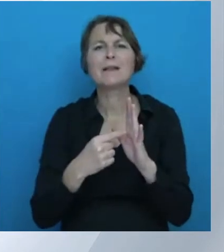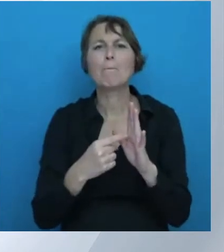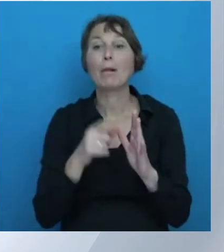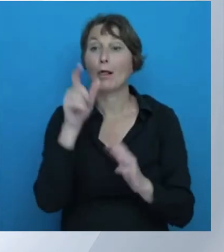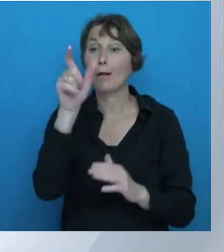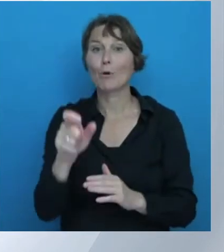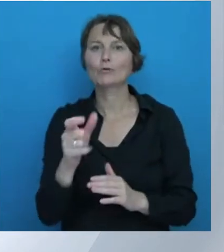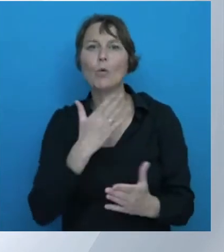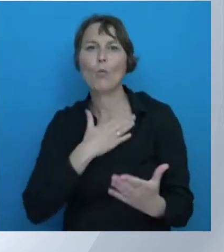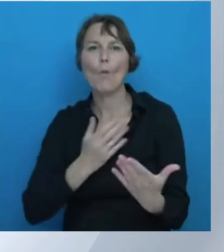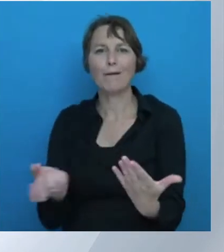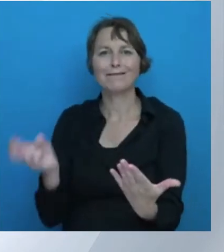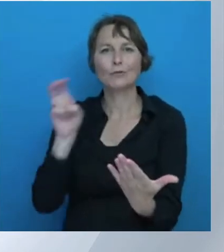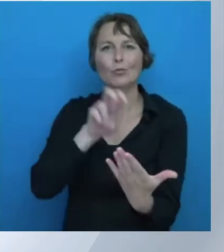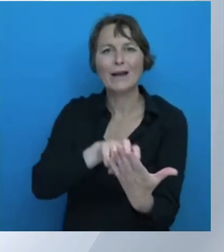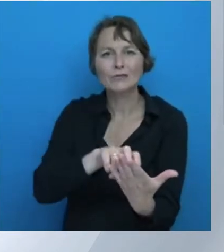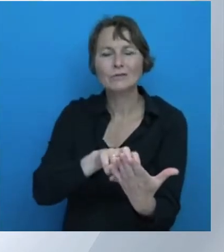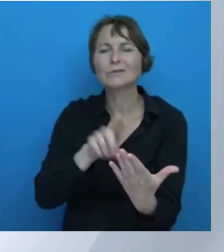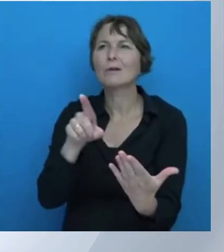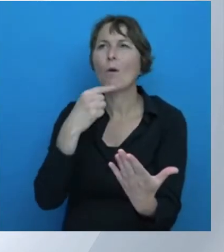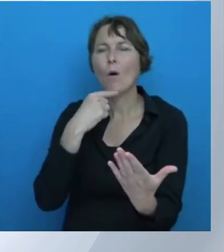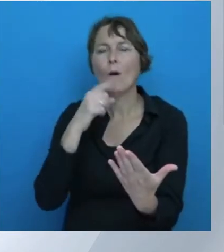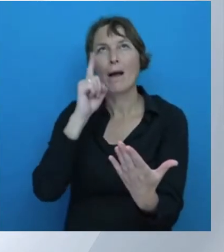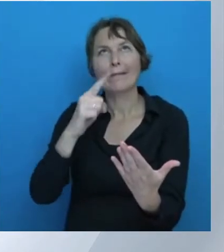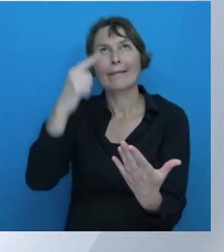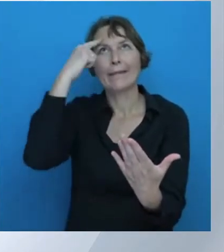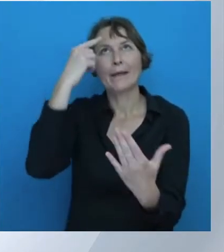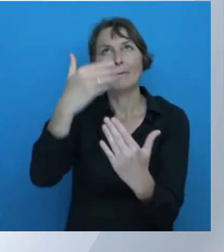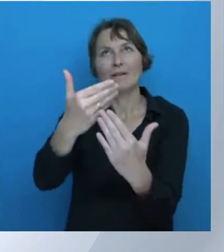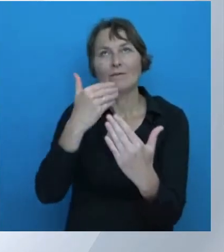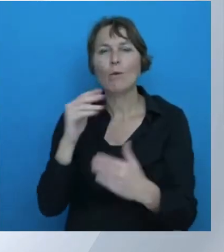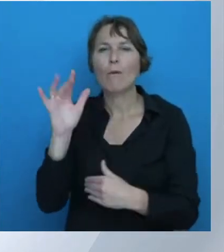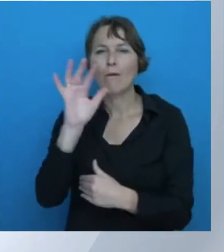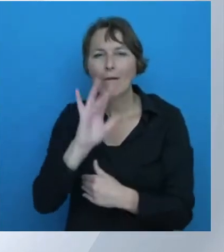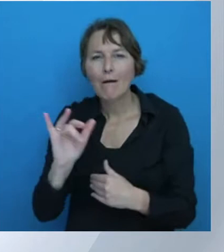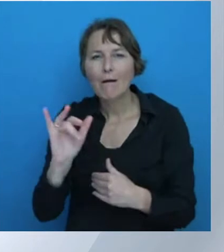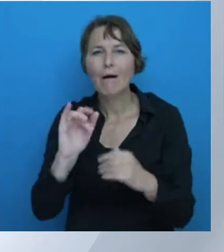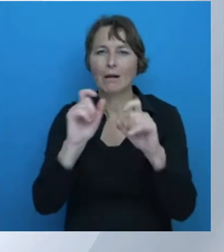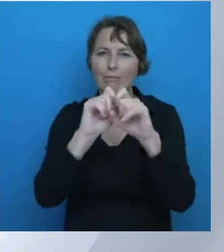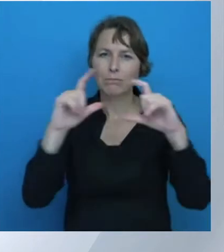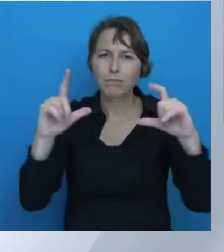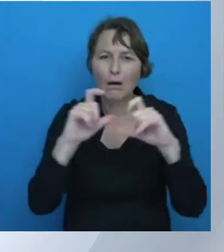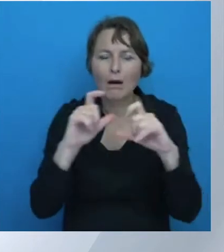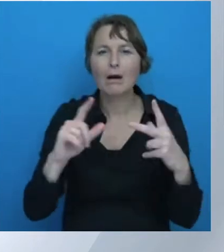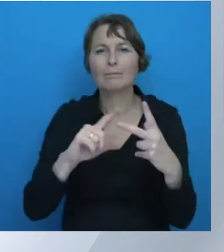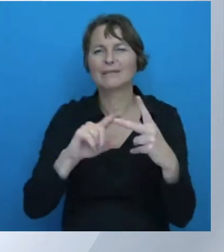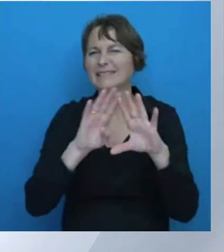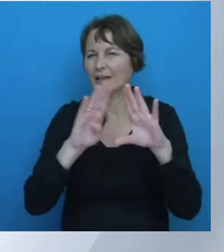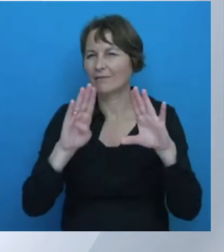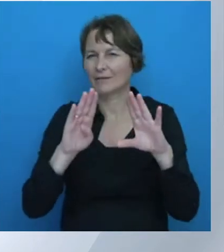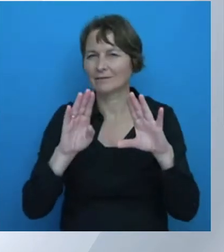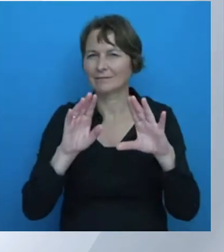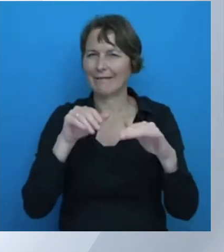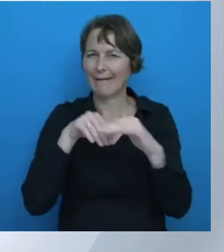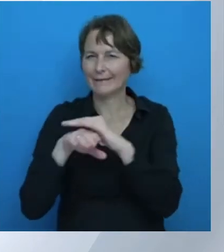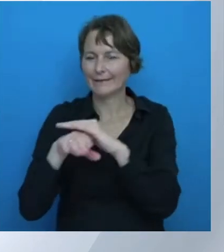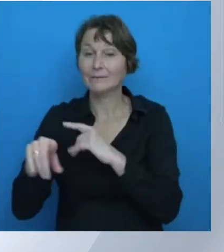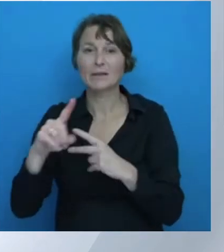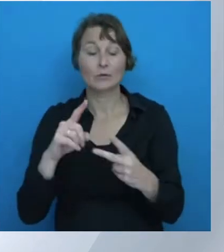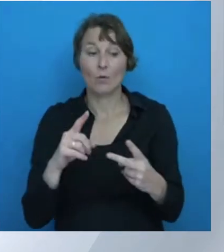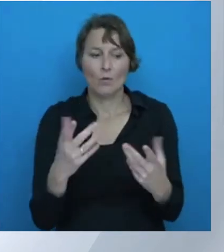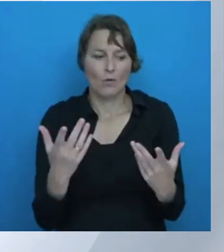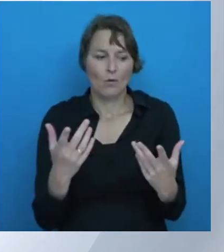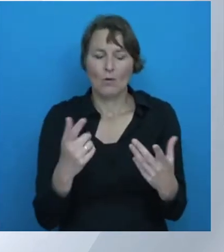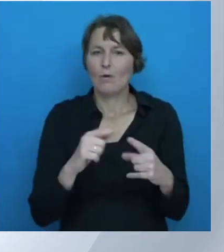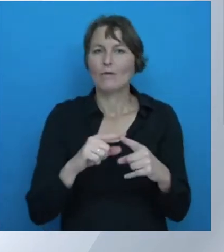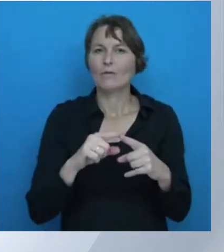preferences, font and color options. For the help, accessibility help desk. For login, a single sign-on. In navigation, for search